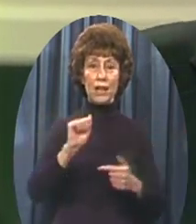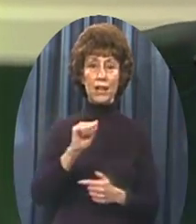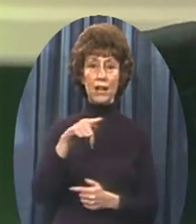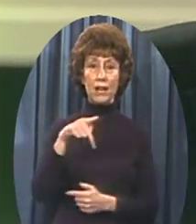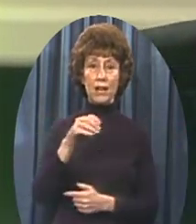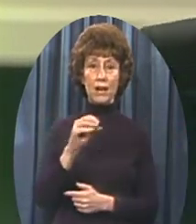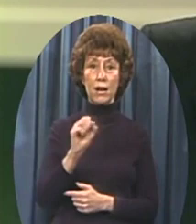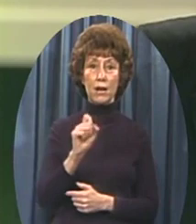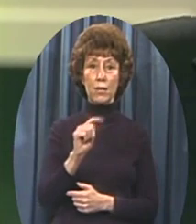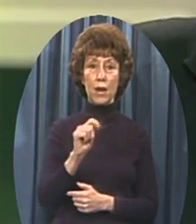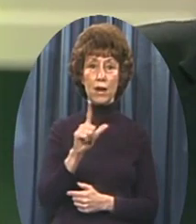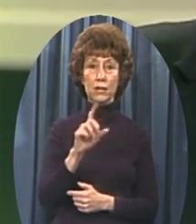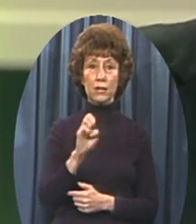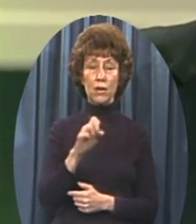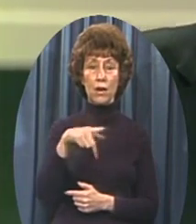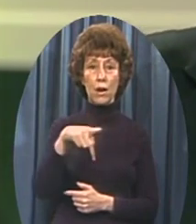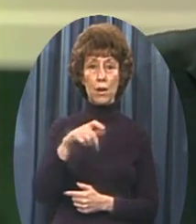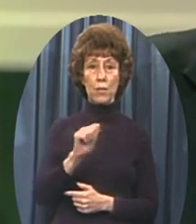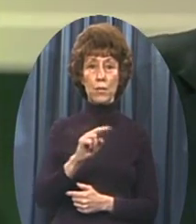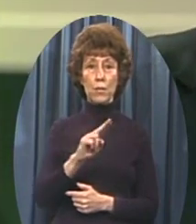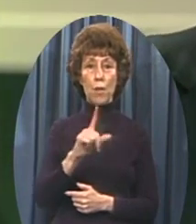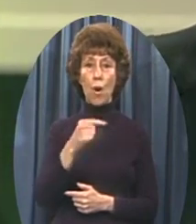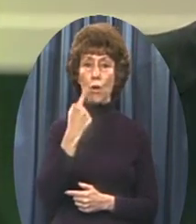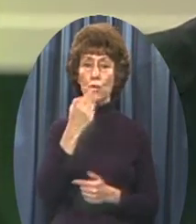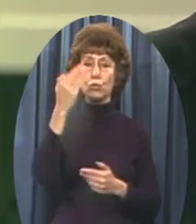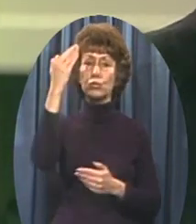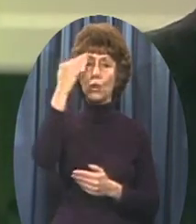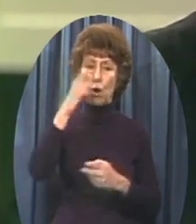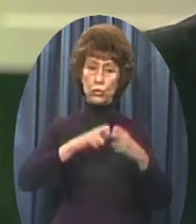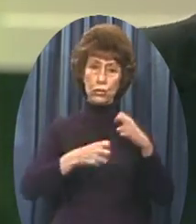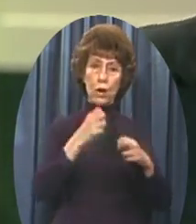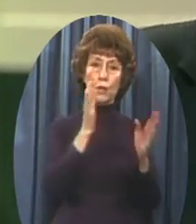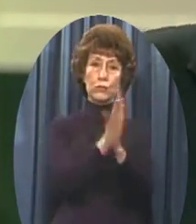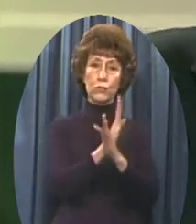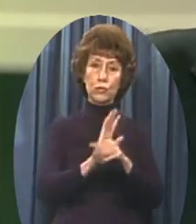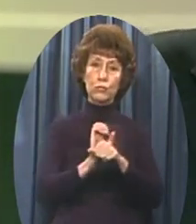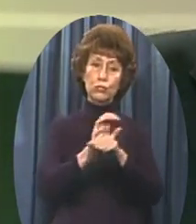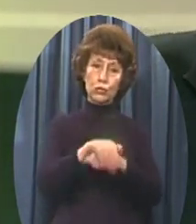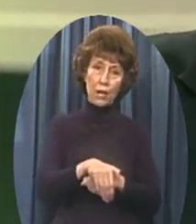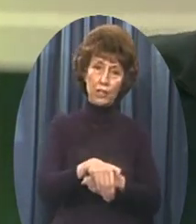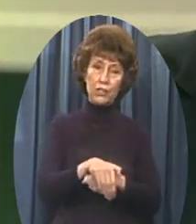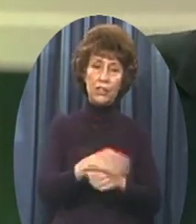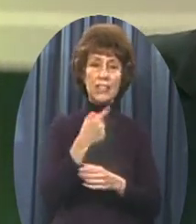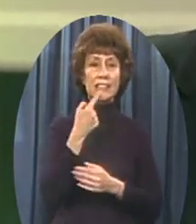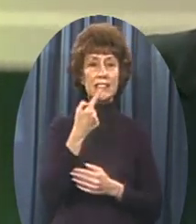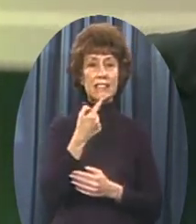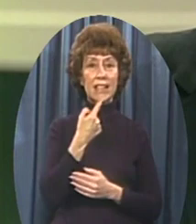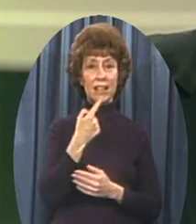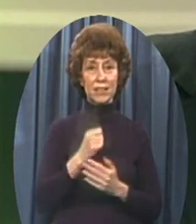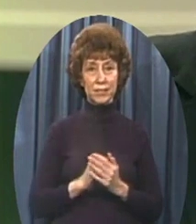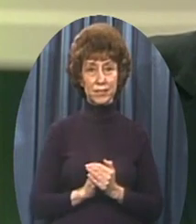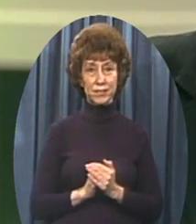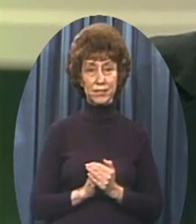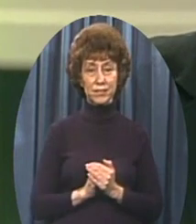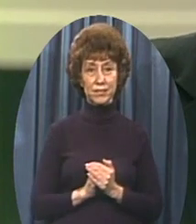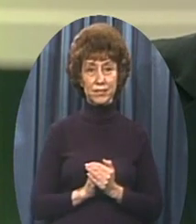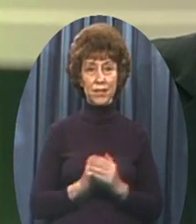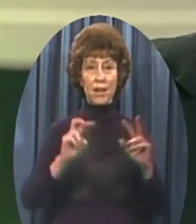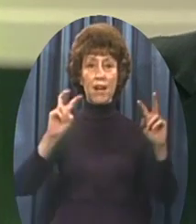knew something of pressures and problems and trials and troubles, said, I speak